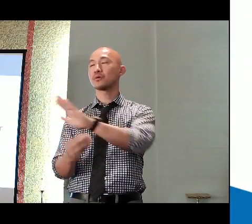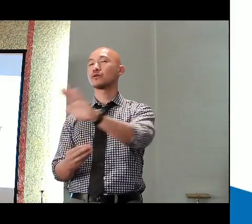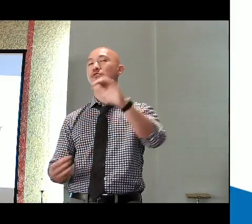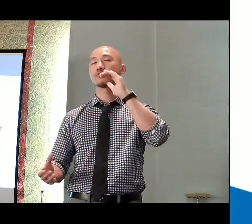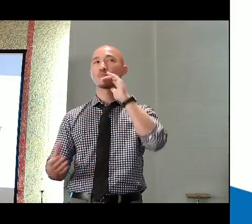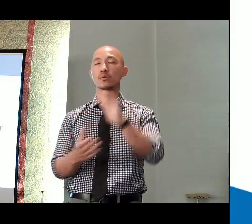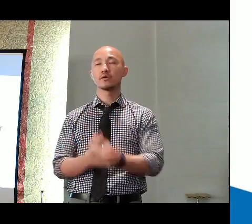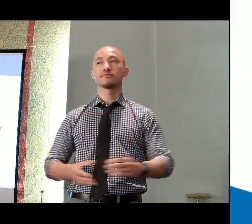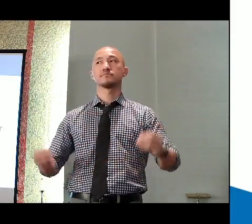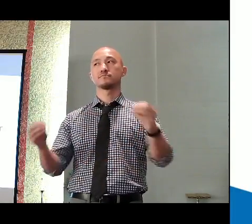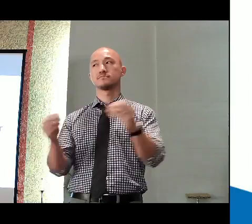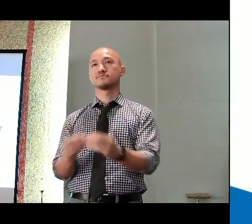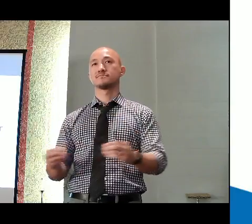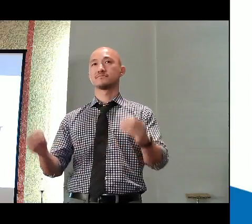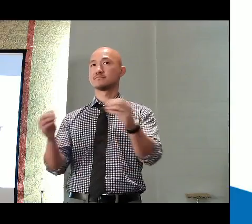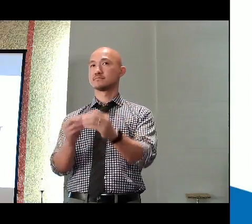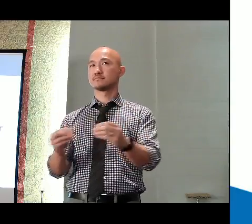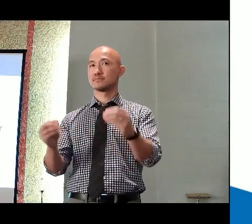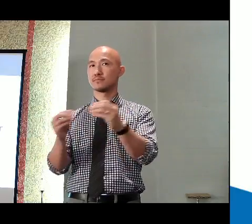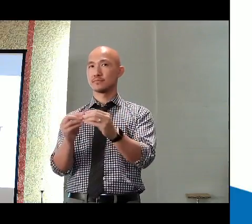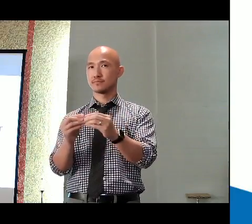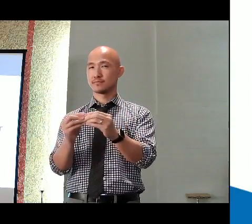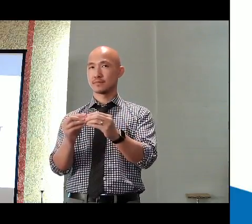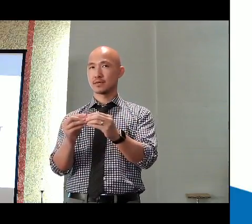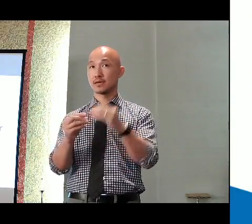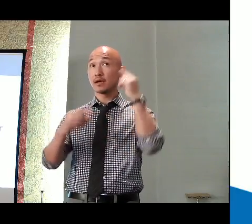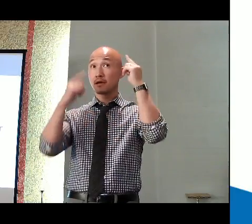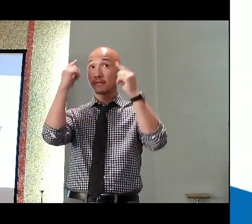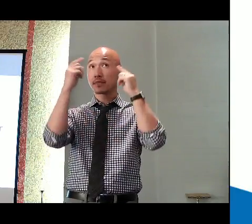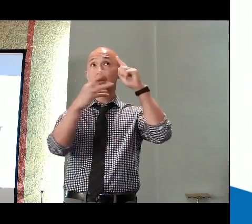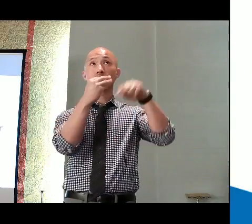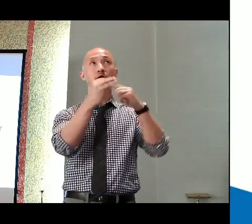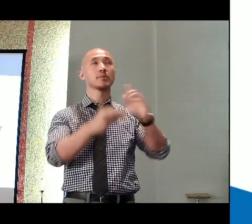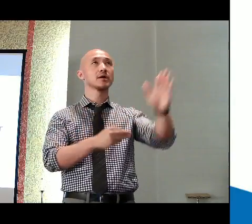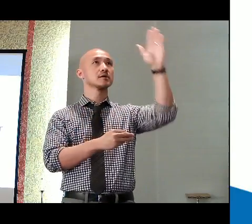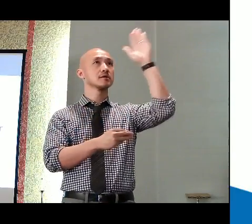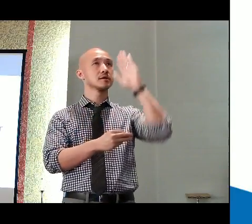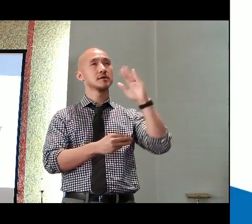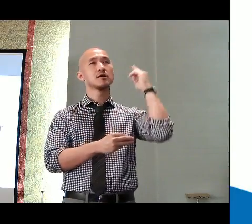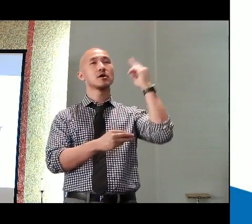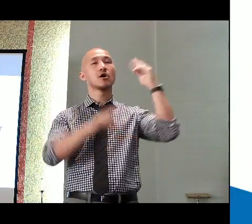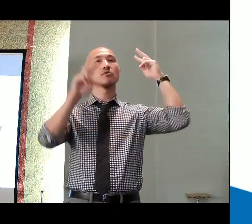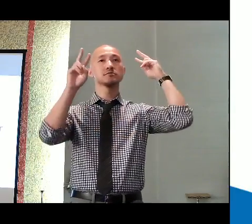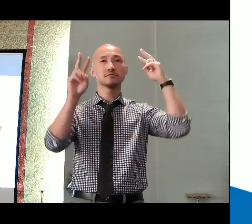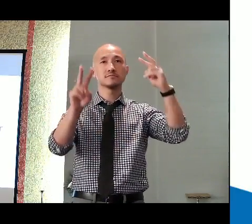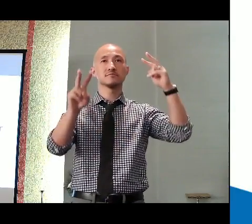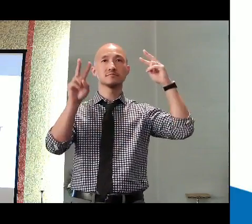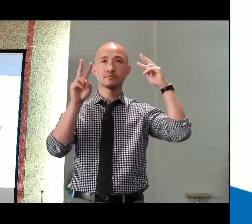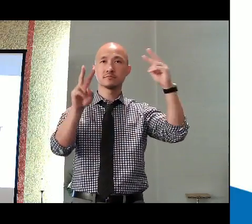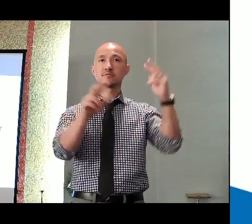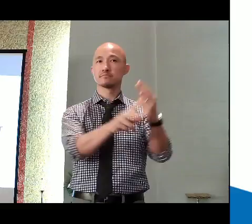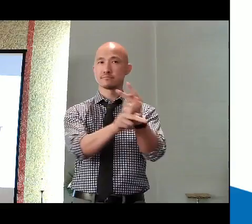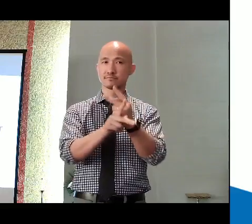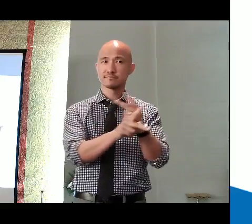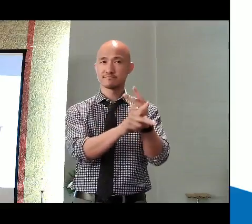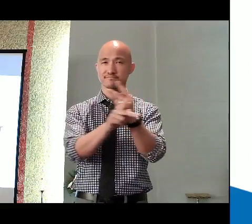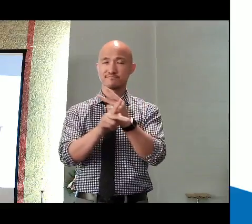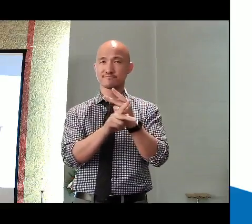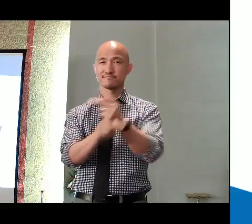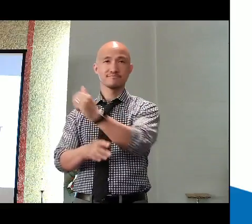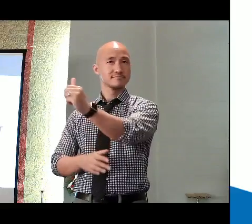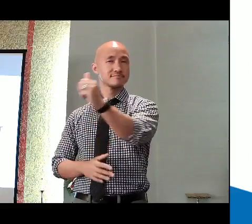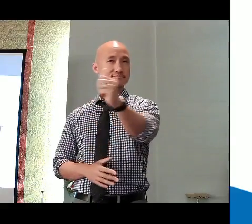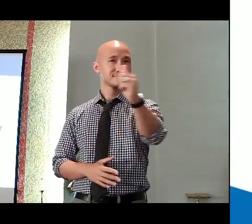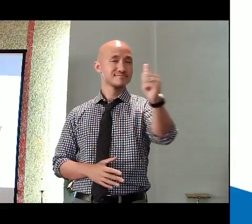the latitude, the love, the grace Christ has lavished on you, and decide to pass that